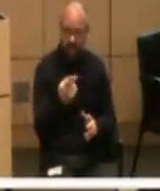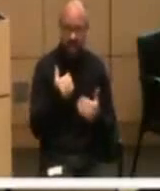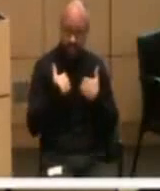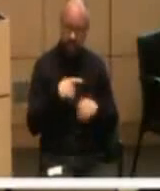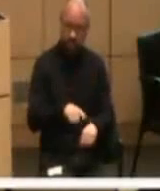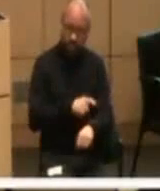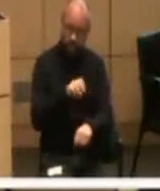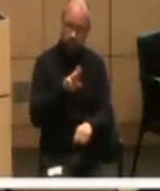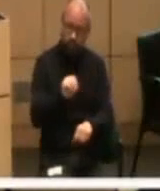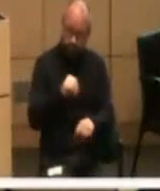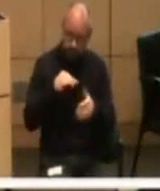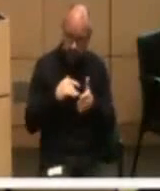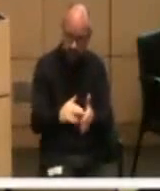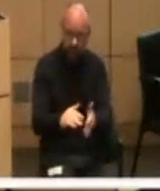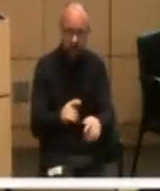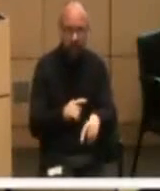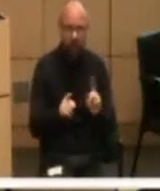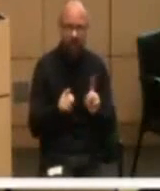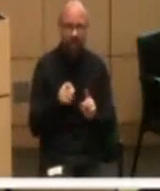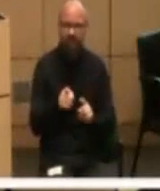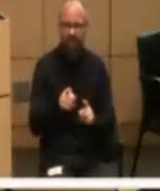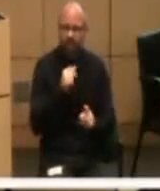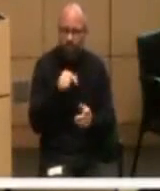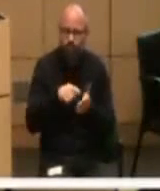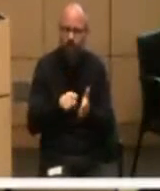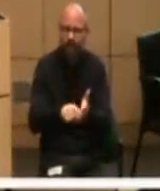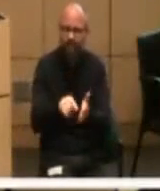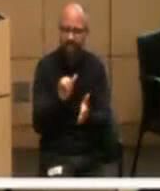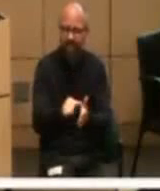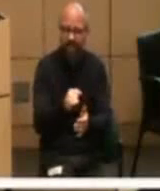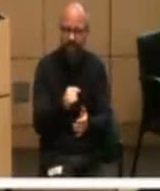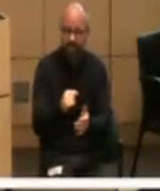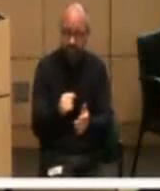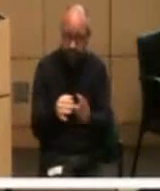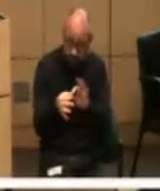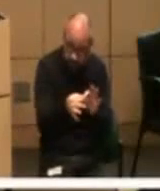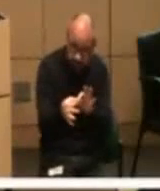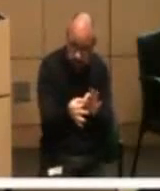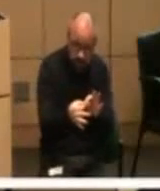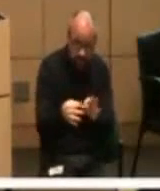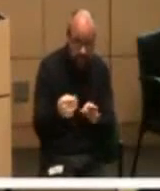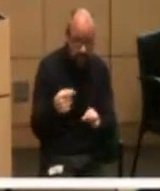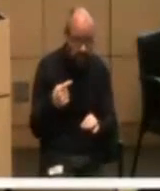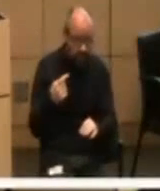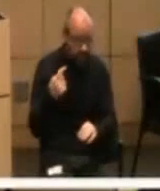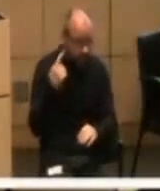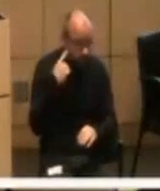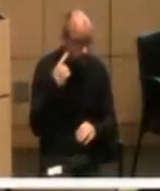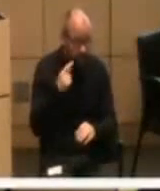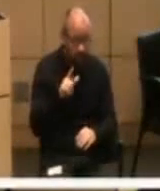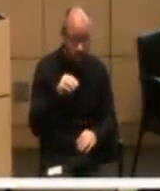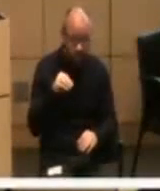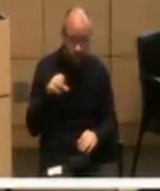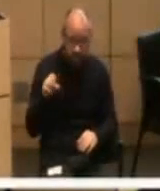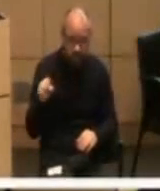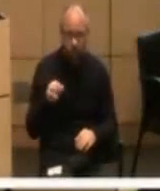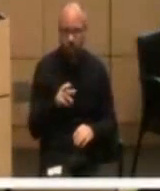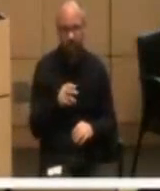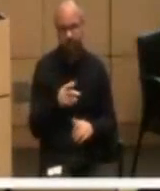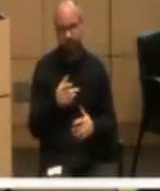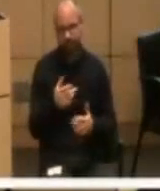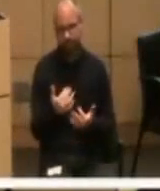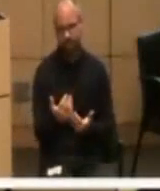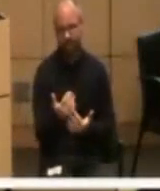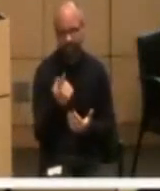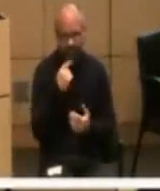they haven't, that's not an endpoint they've tracked. Have you guys noticed anything, or is that something we wait for the nationwide kid database and see what pops up? Thanks. So